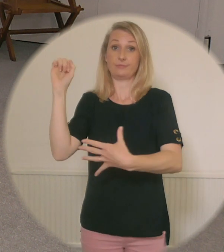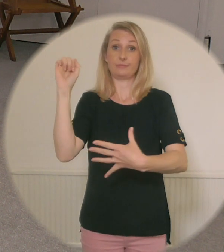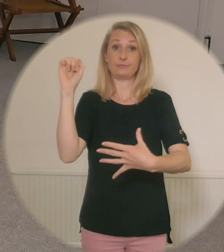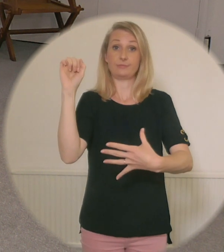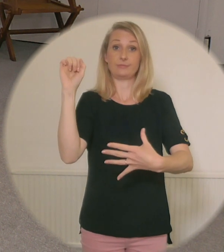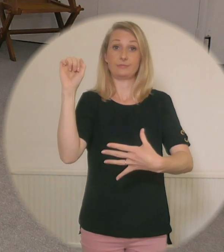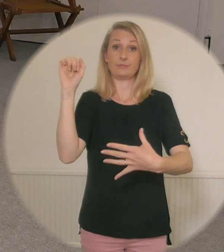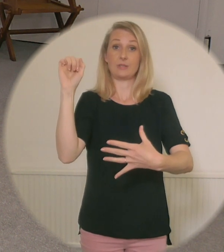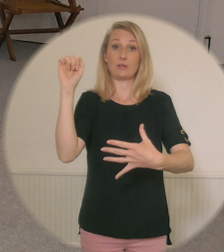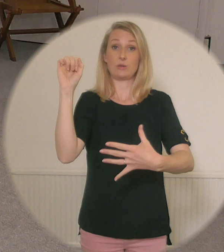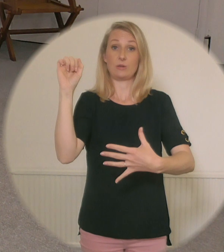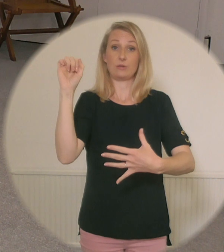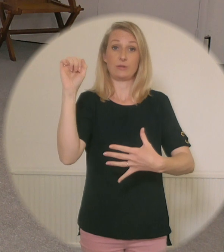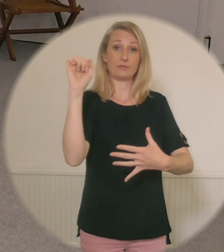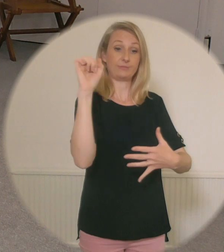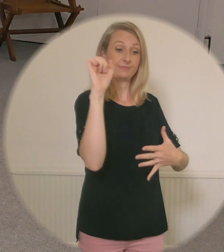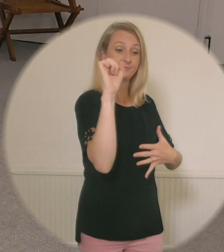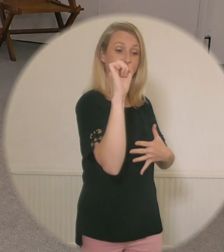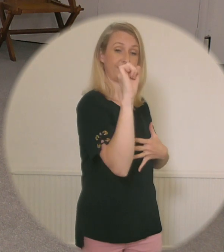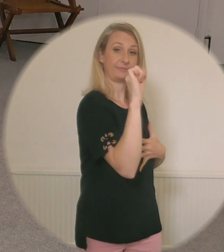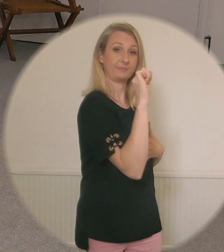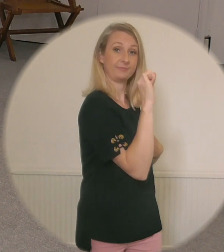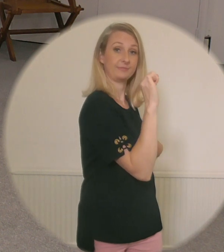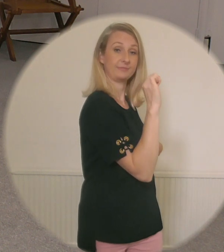Exhale, twist to the left.